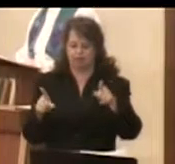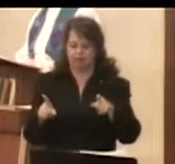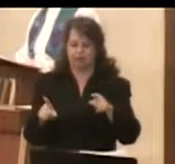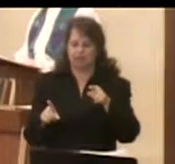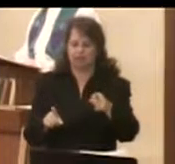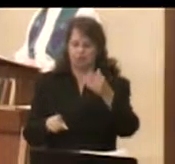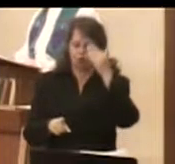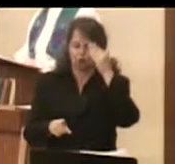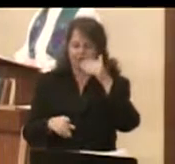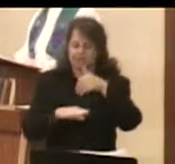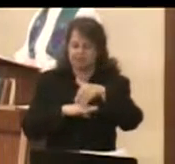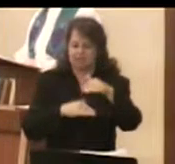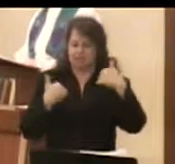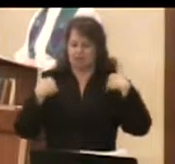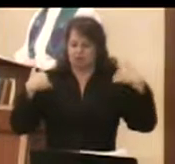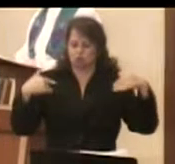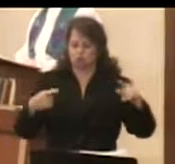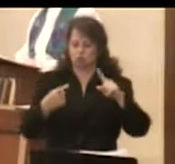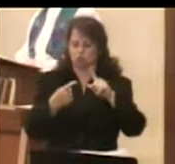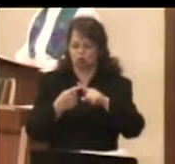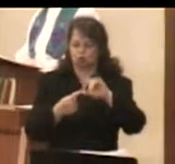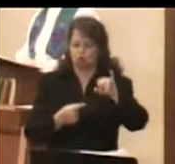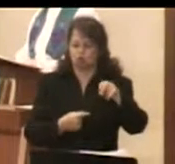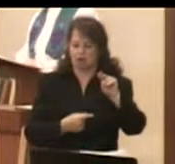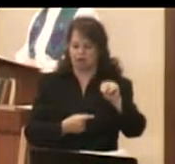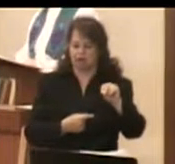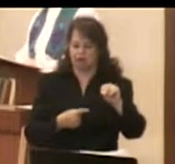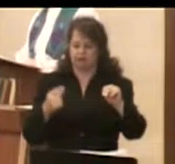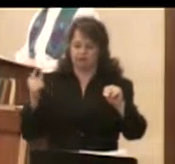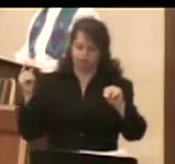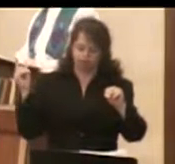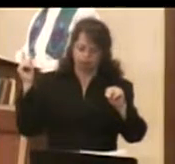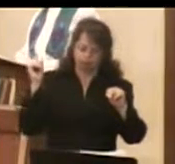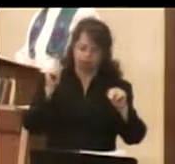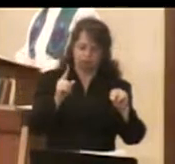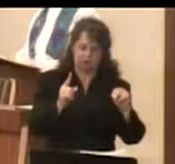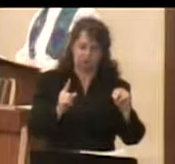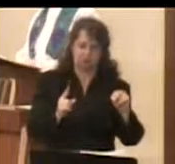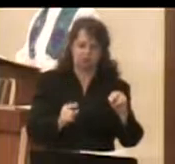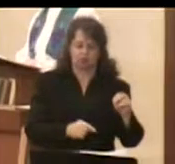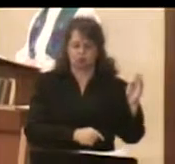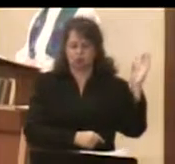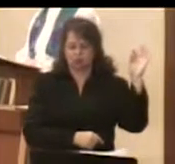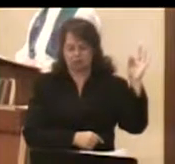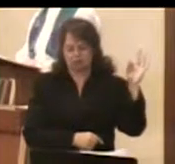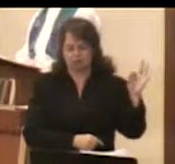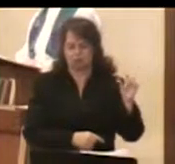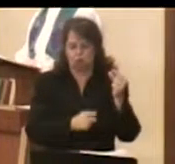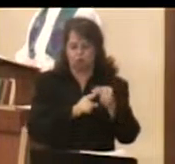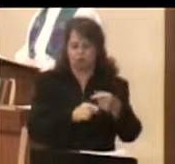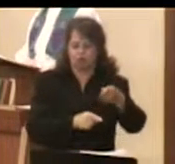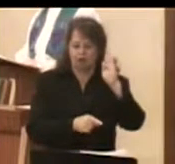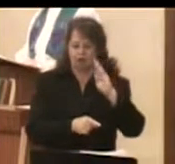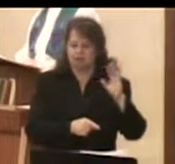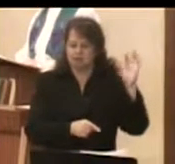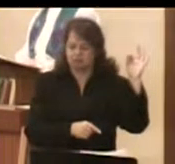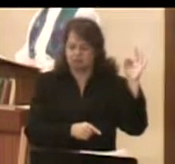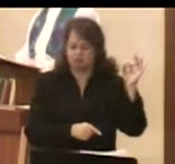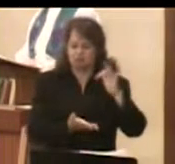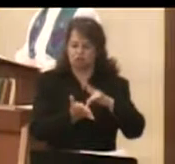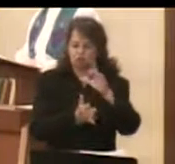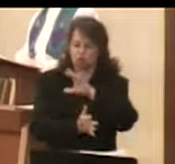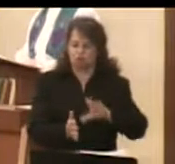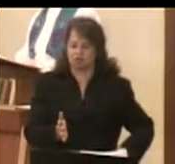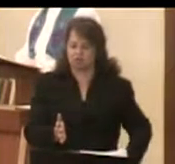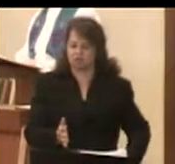by sending his angel to his servant John, who testified to the word of God and to the testimony of Jesus Christ, even